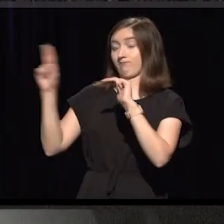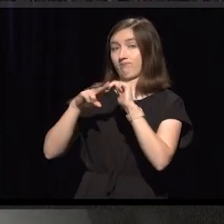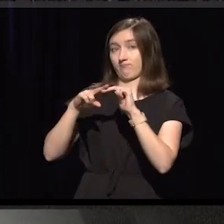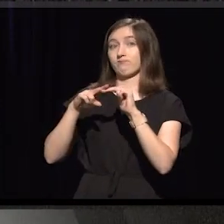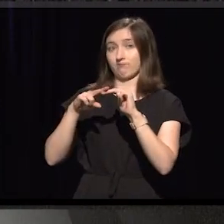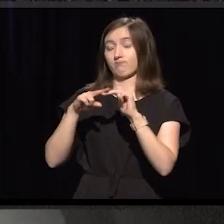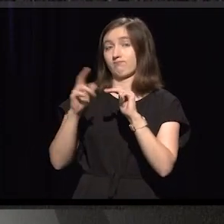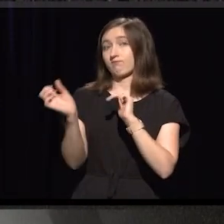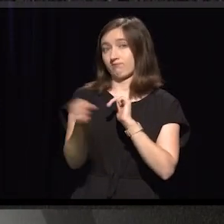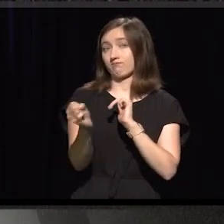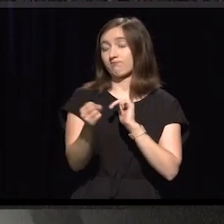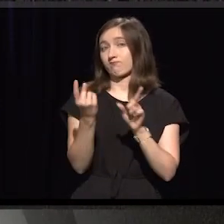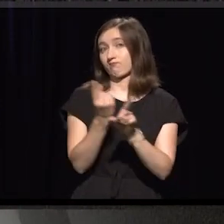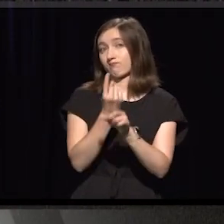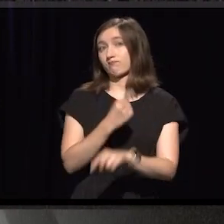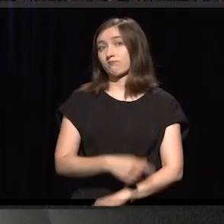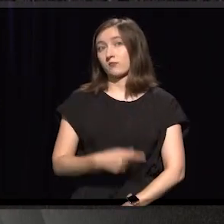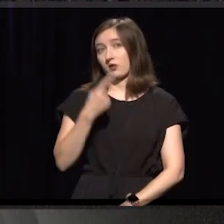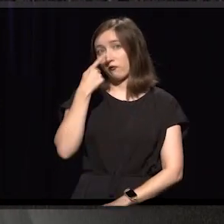Okay.